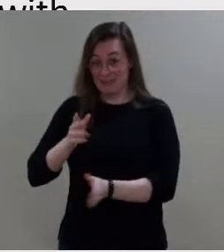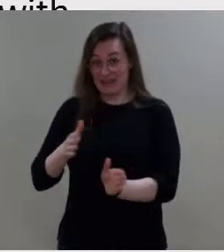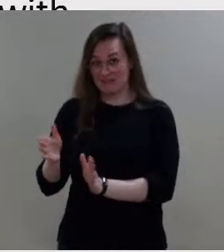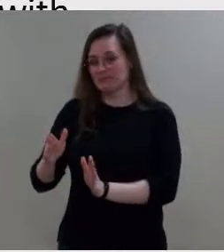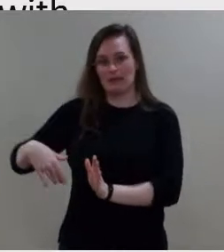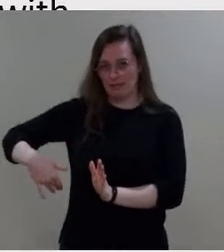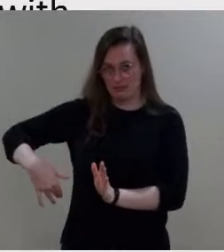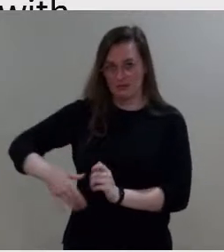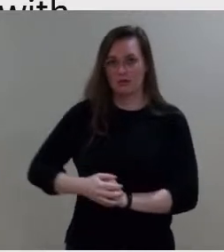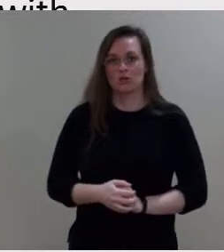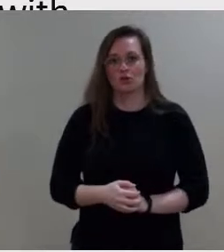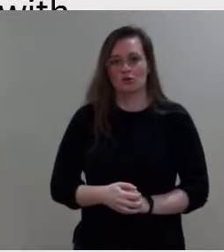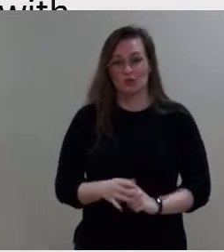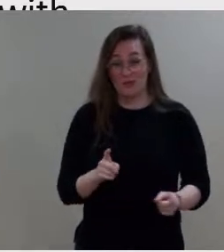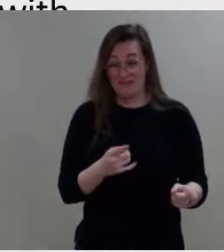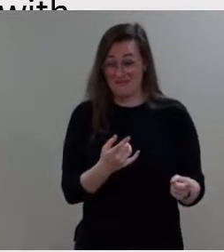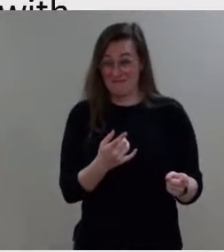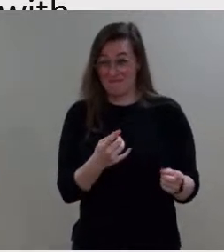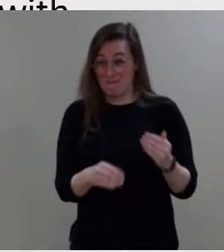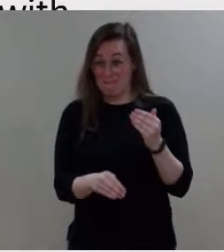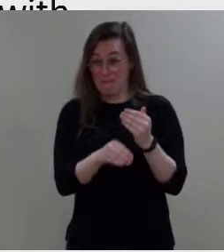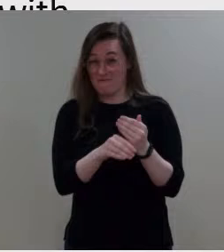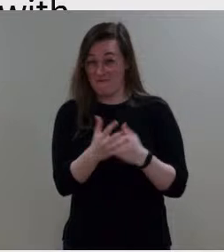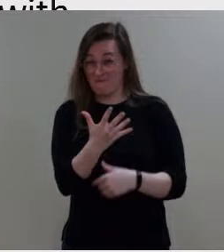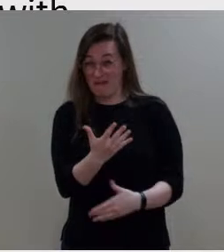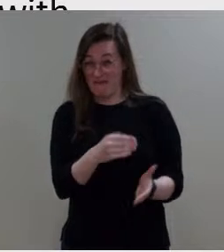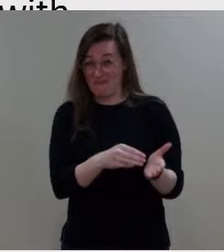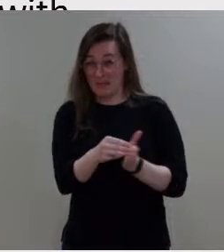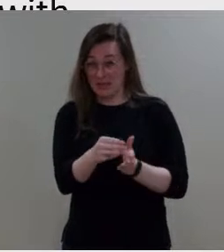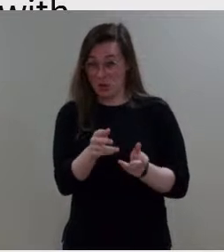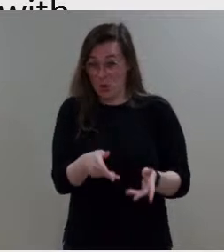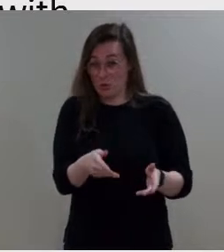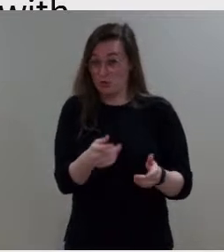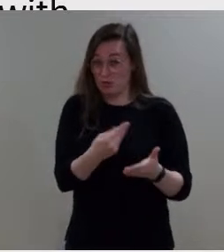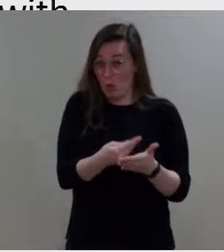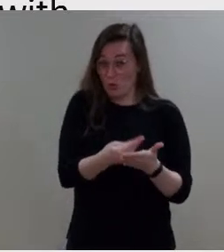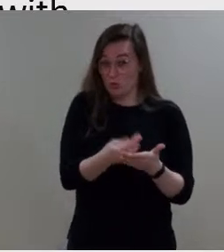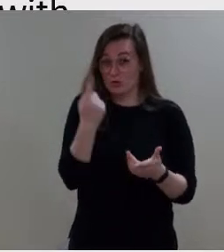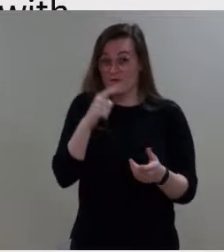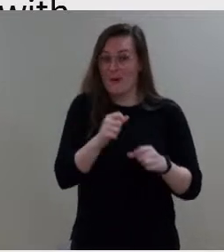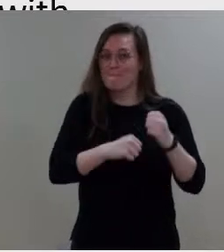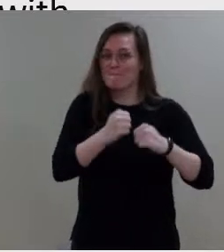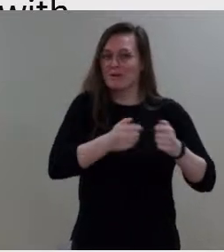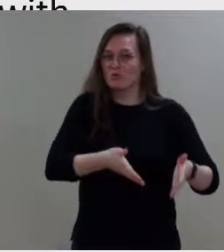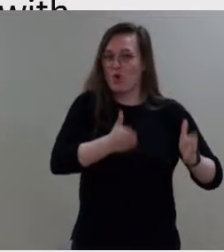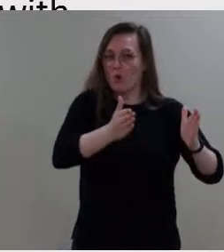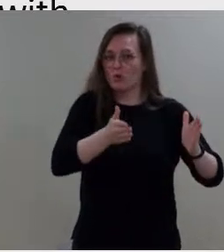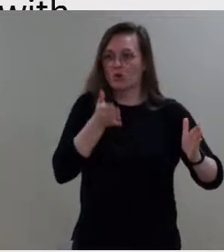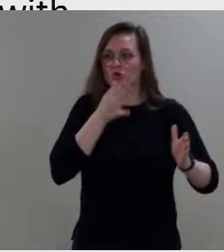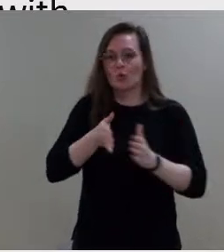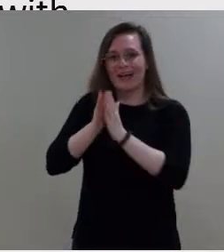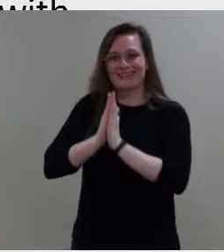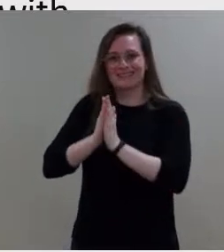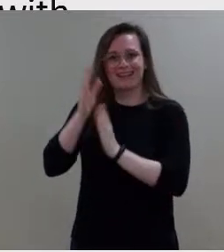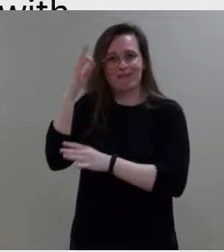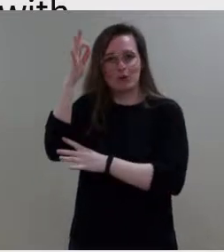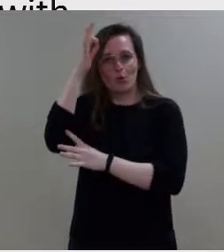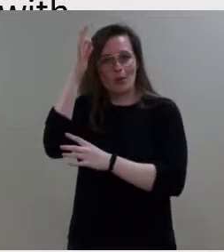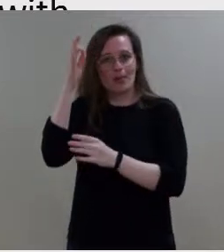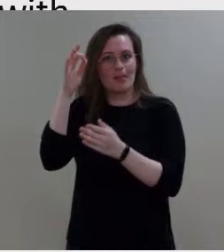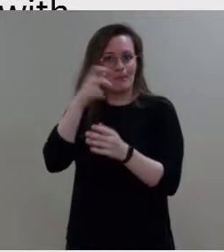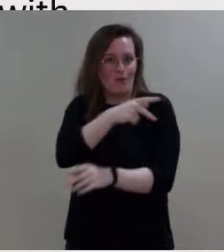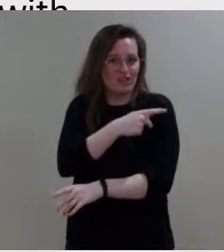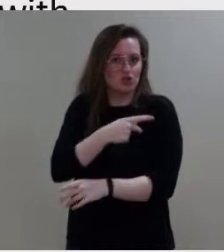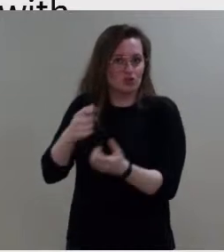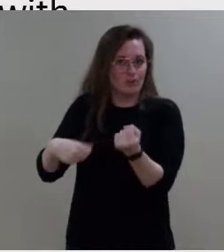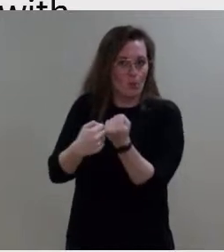another $5 million worth of work above ground to build that road. We will be seeking federal and provincial support for a portion of that, but we